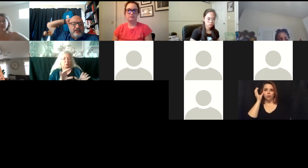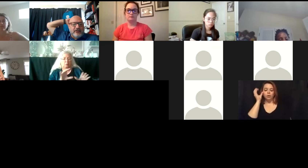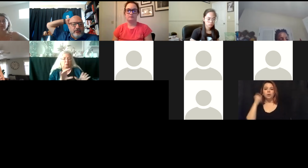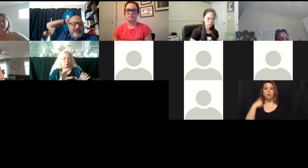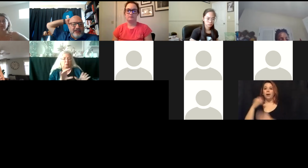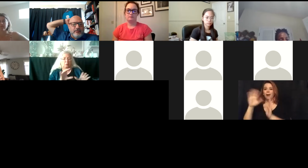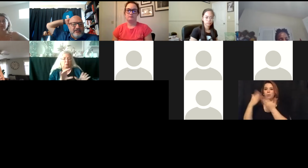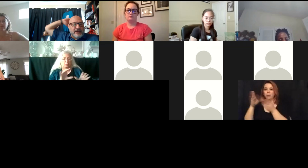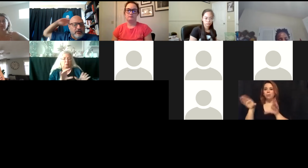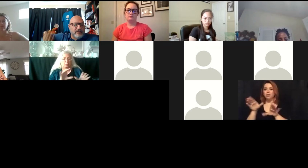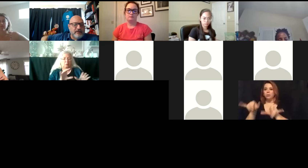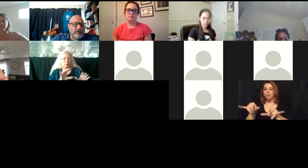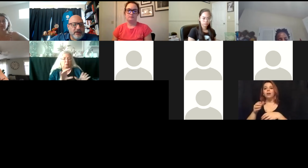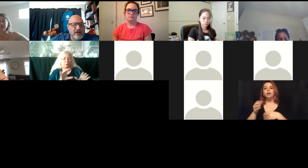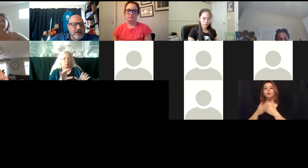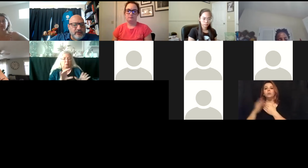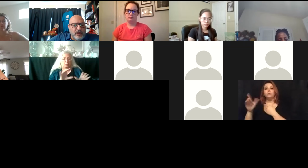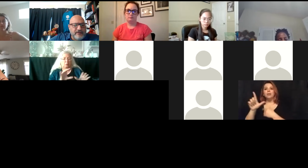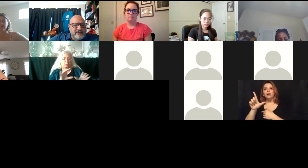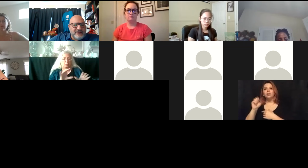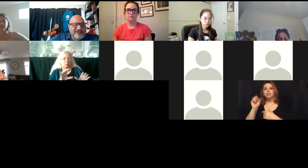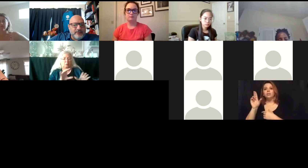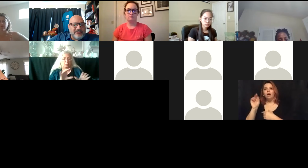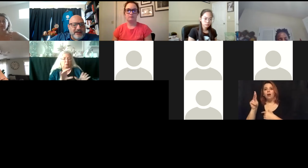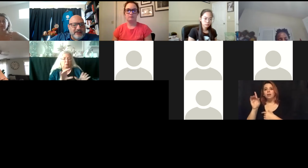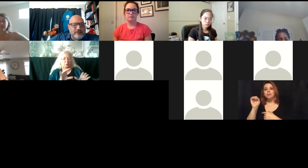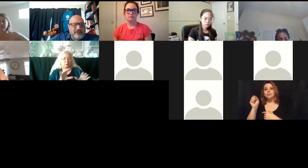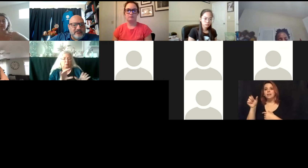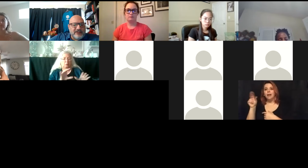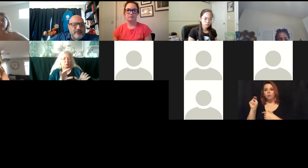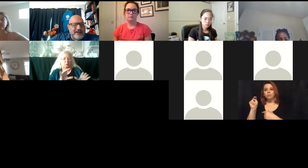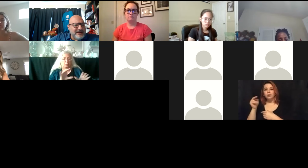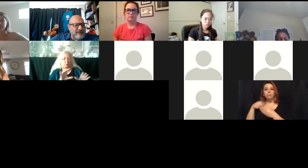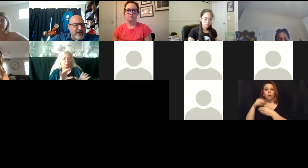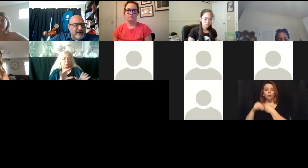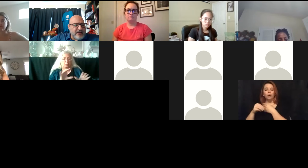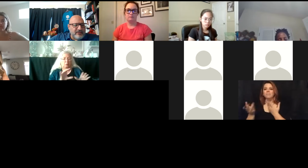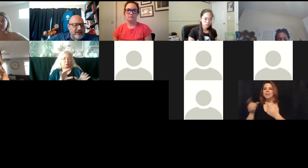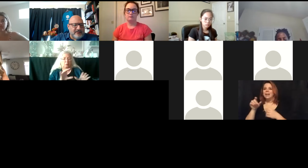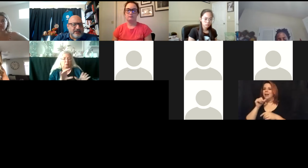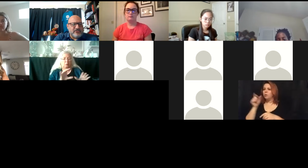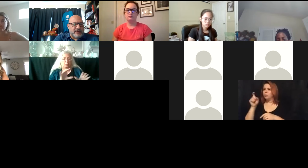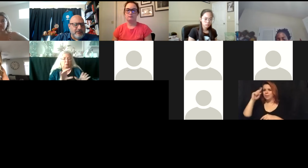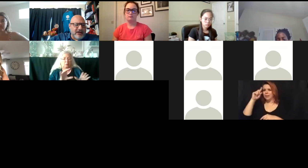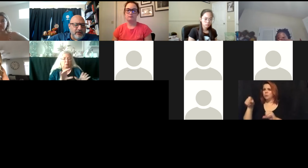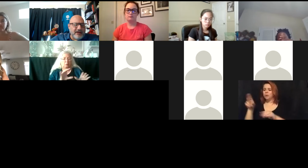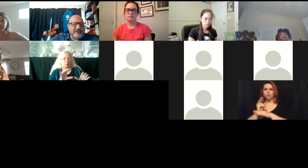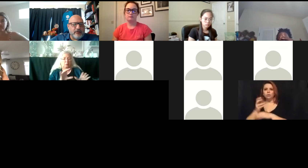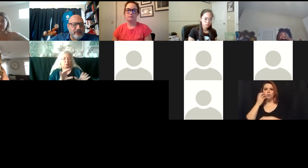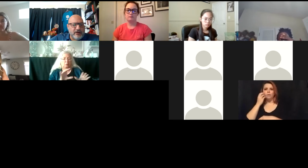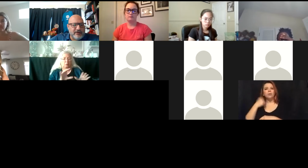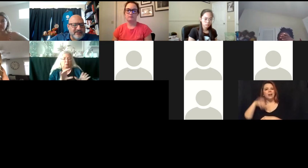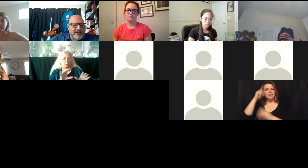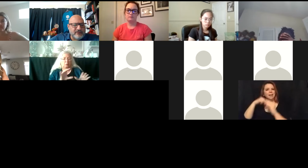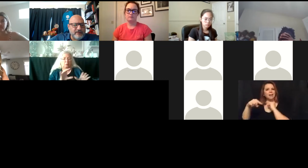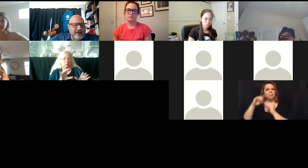lockdown things, I don't think it can be taken on your phone. So all of these things need to be taken. These quizzes need to be taken. And in fact, I think I sent you an email about that